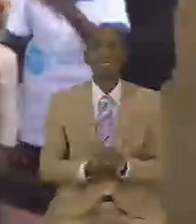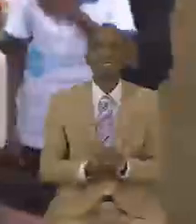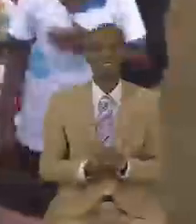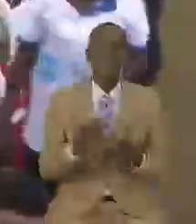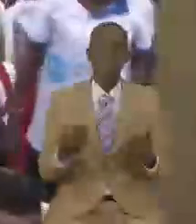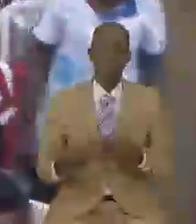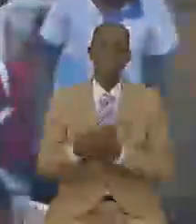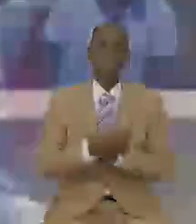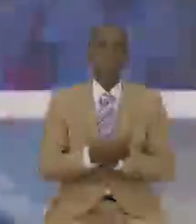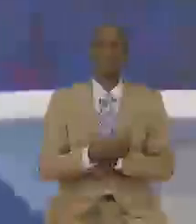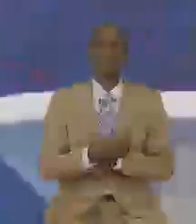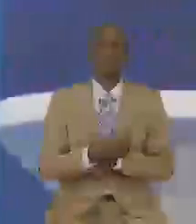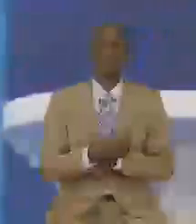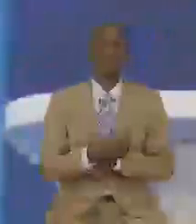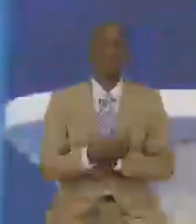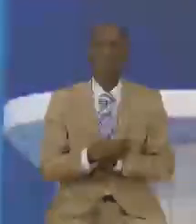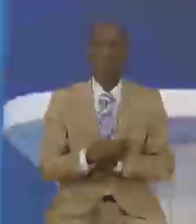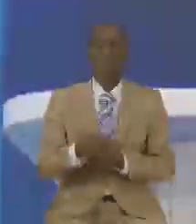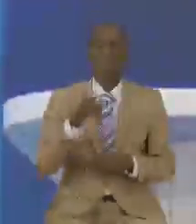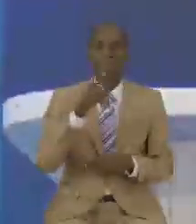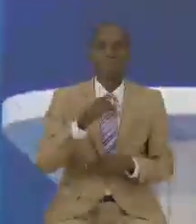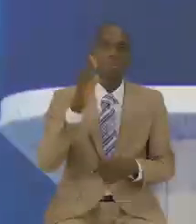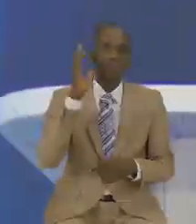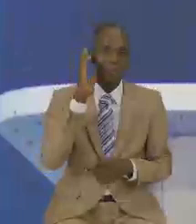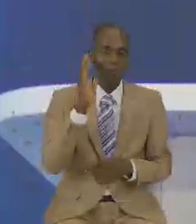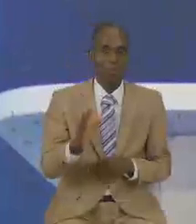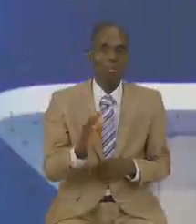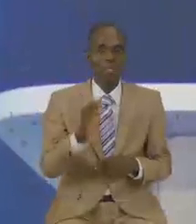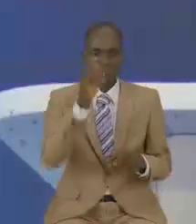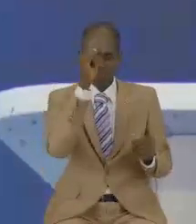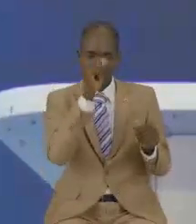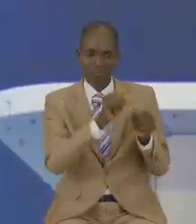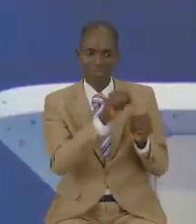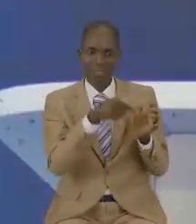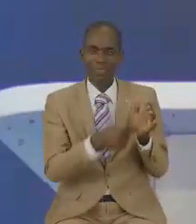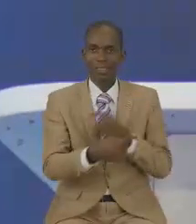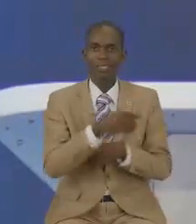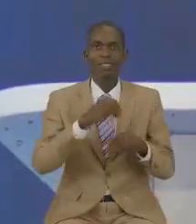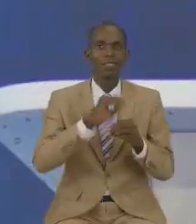Today, you'll mark the day down in your life.